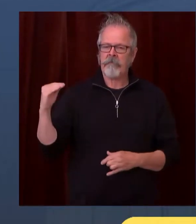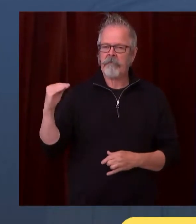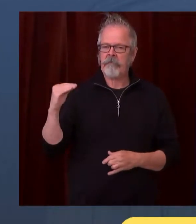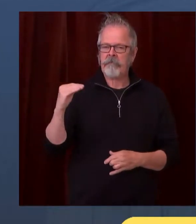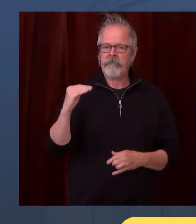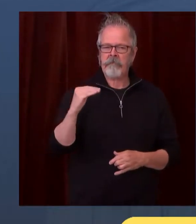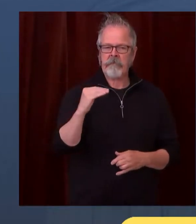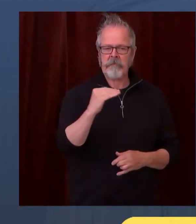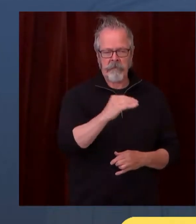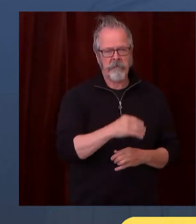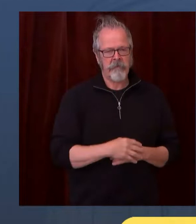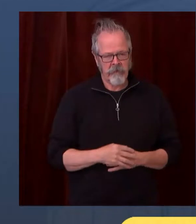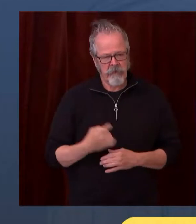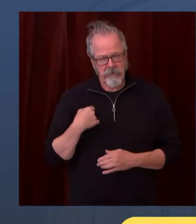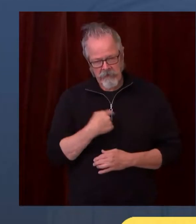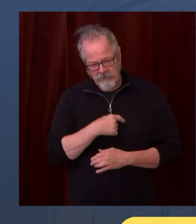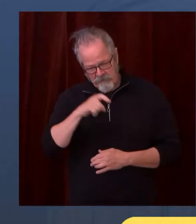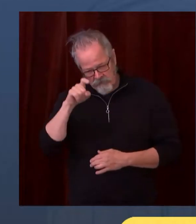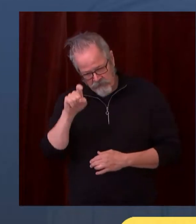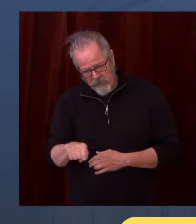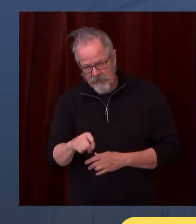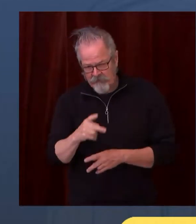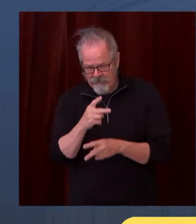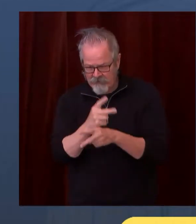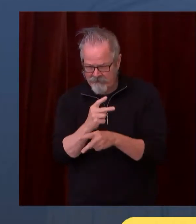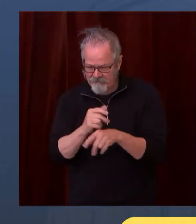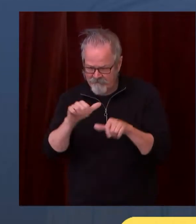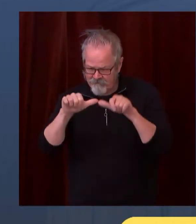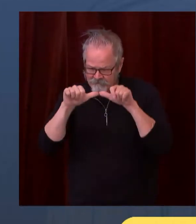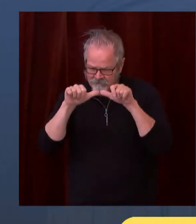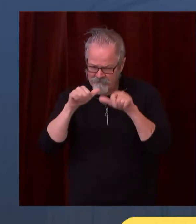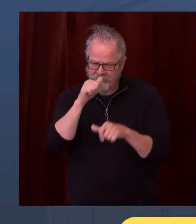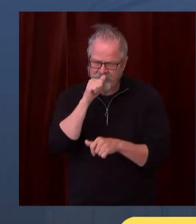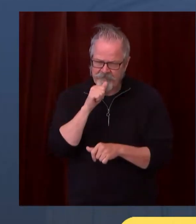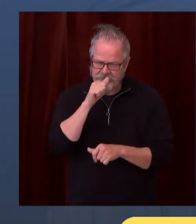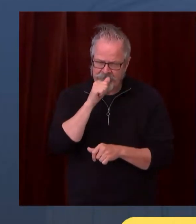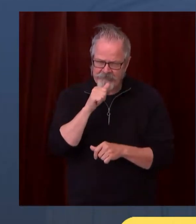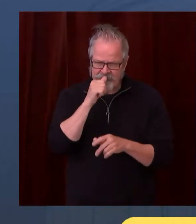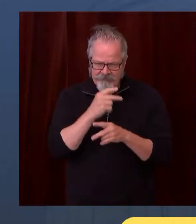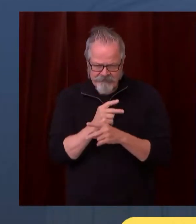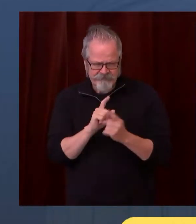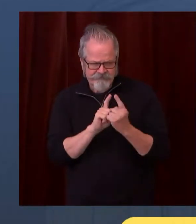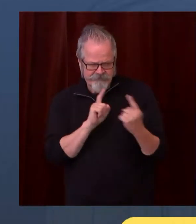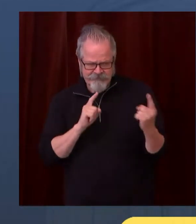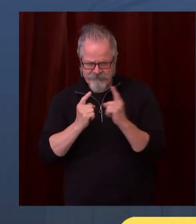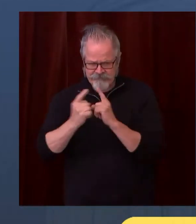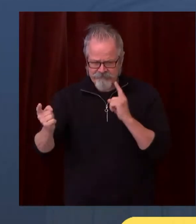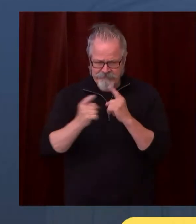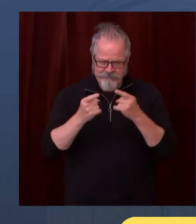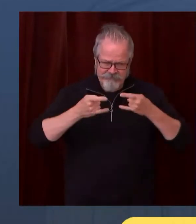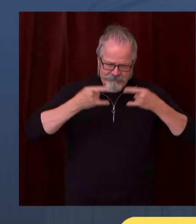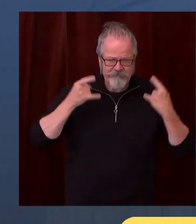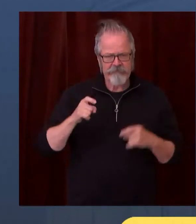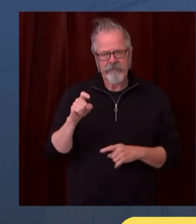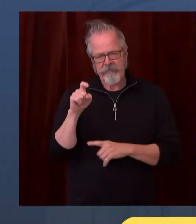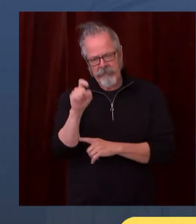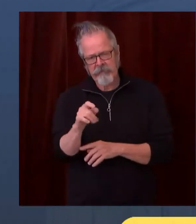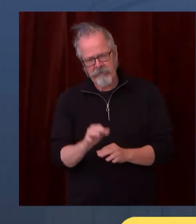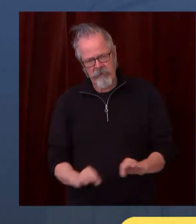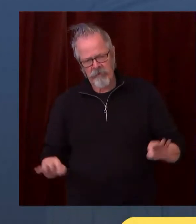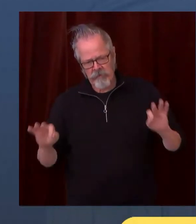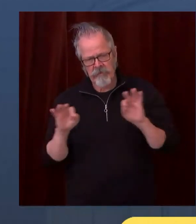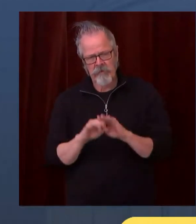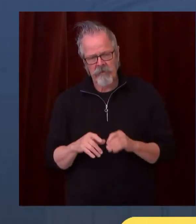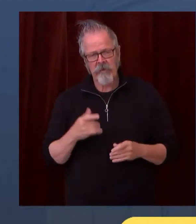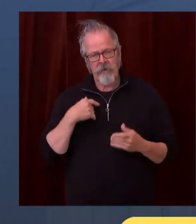be able to really continue to knock these numbers down. Now, we also are seeing some positive trends, as I indicated,